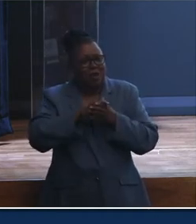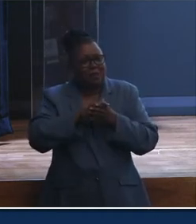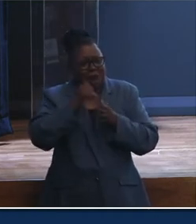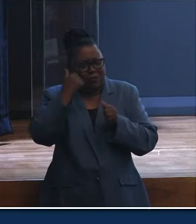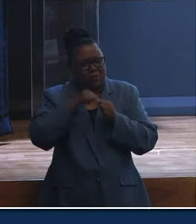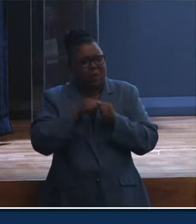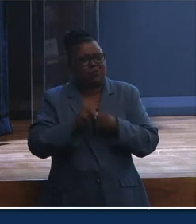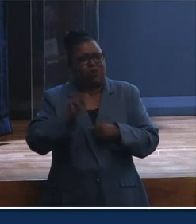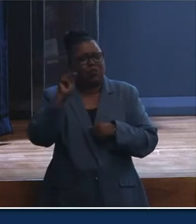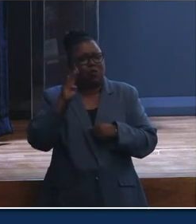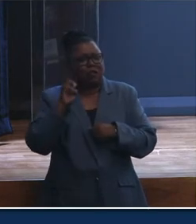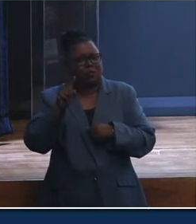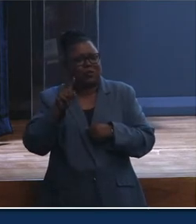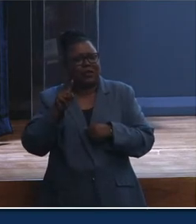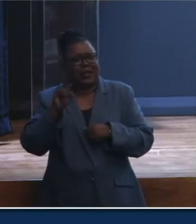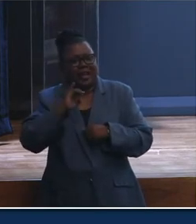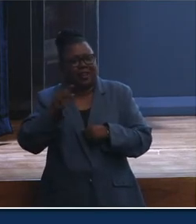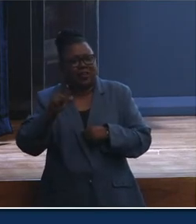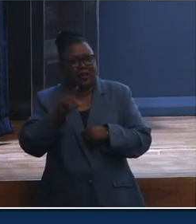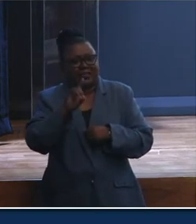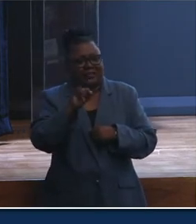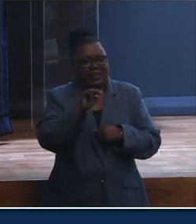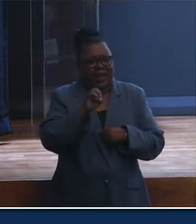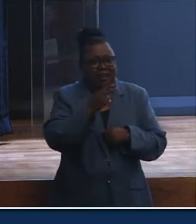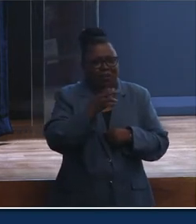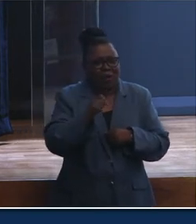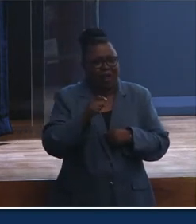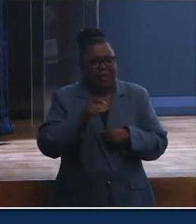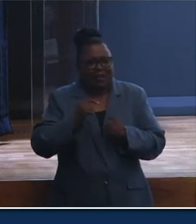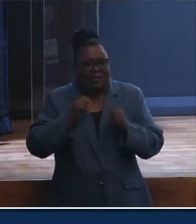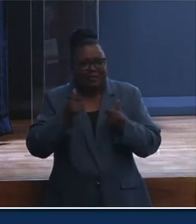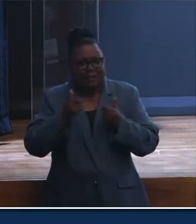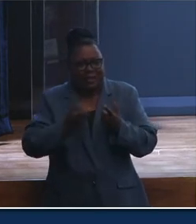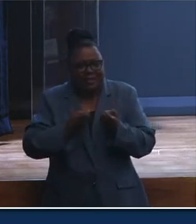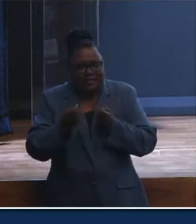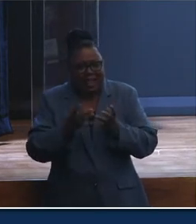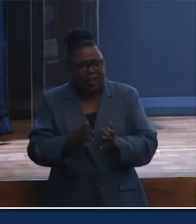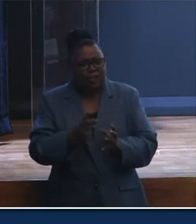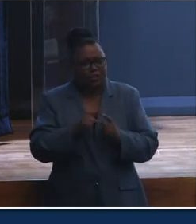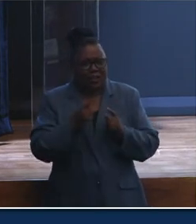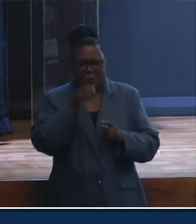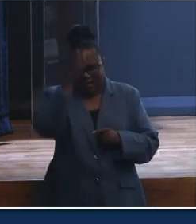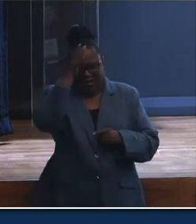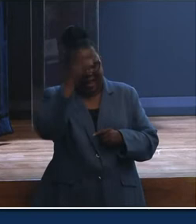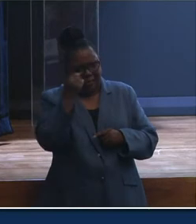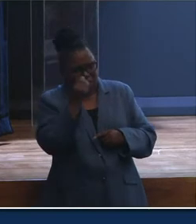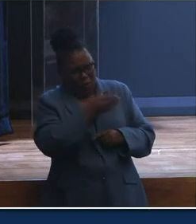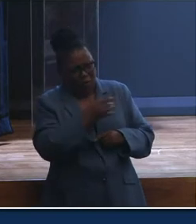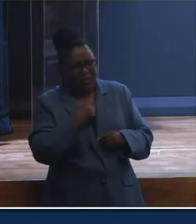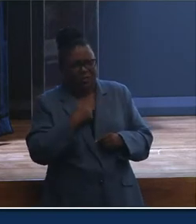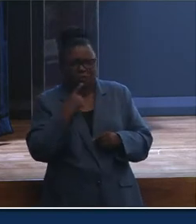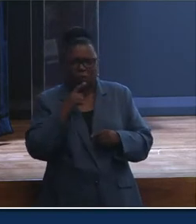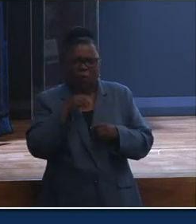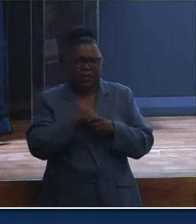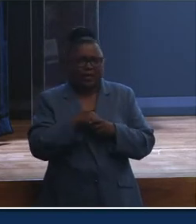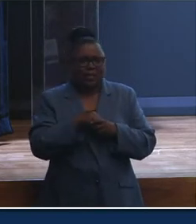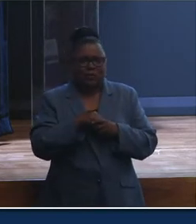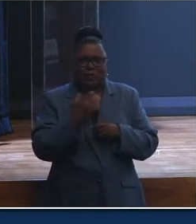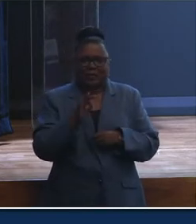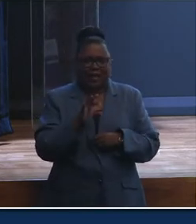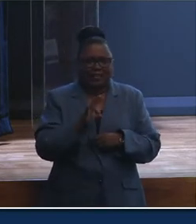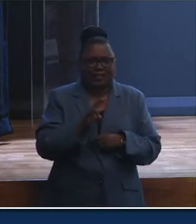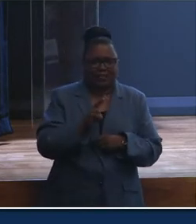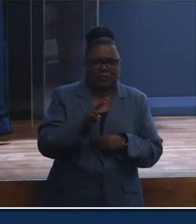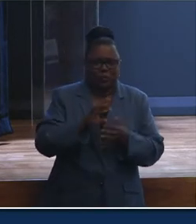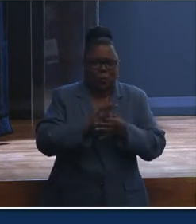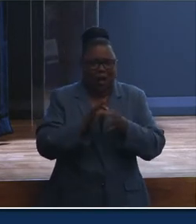Northbrook, Illinois, Ann Henning and Diane Hallam and the speed skaters. Mm-hmm. And my dad said to me, I'm so into it was the